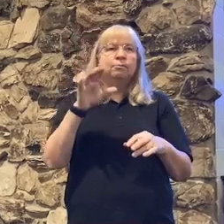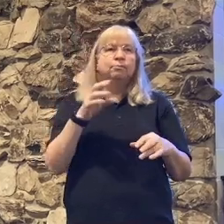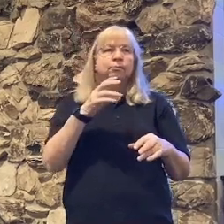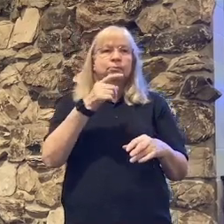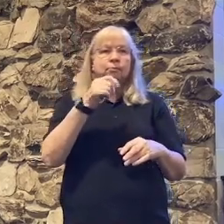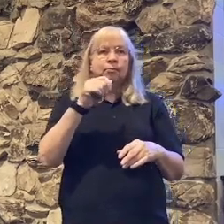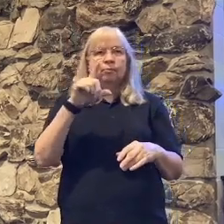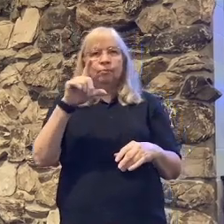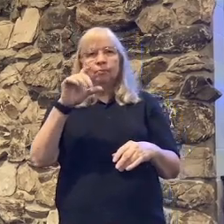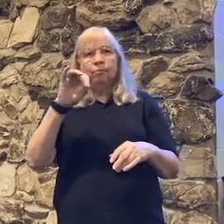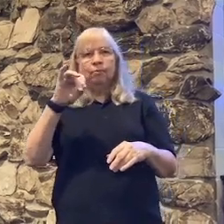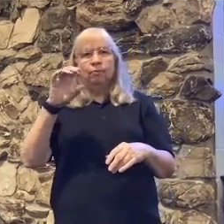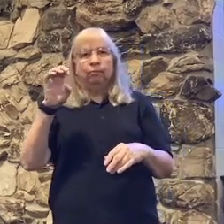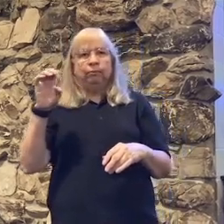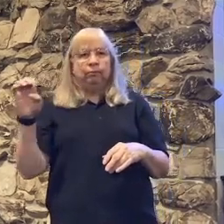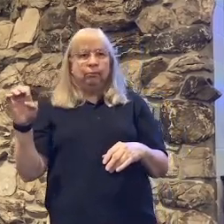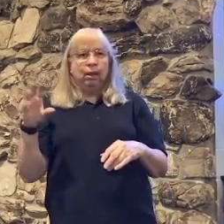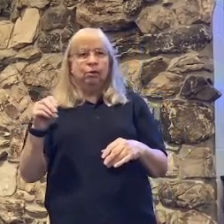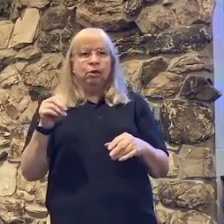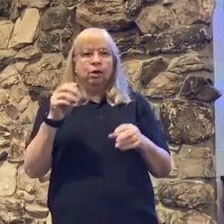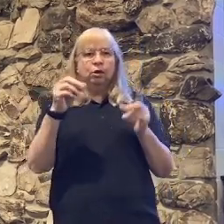mountaintop, where they're going to meet Jesus.